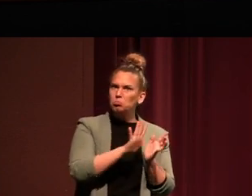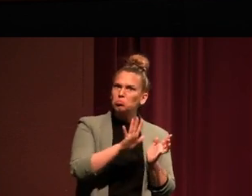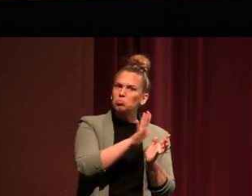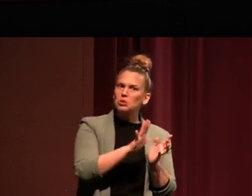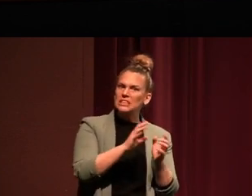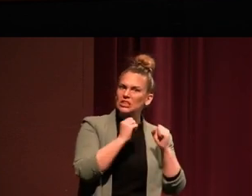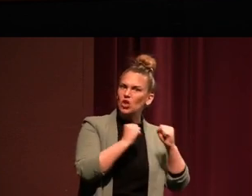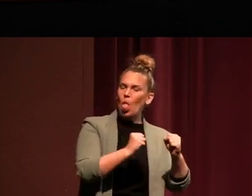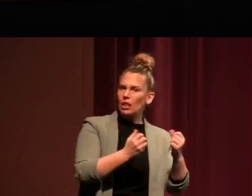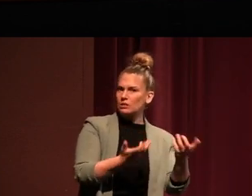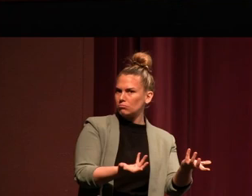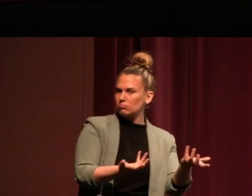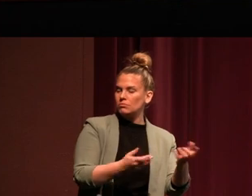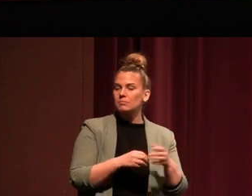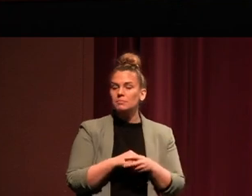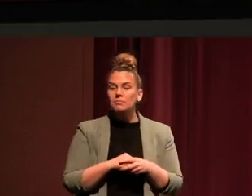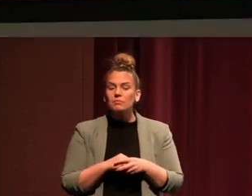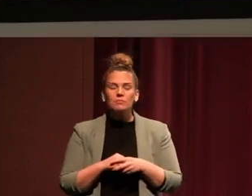Yeah.